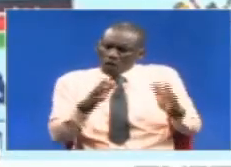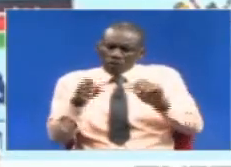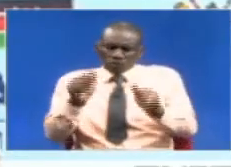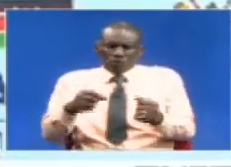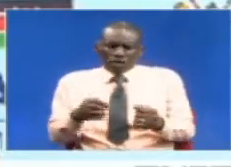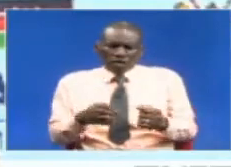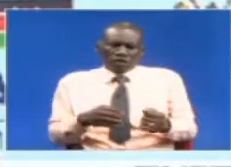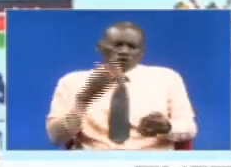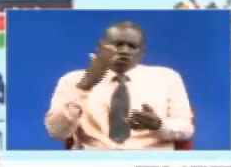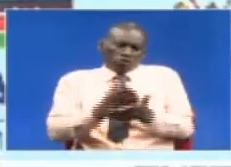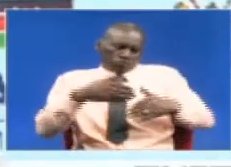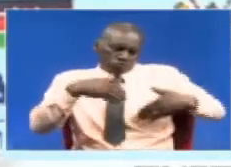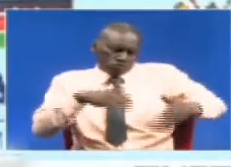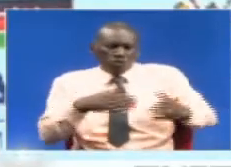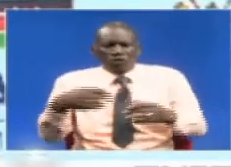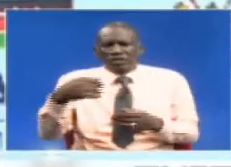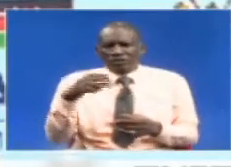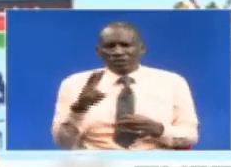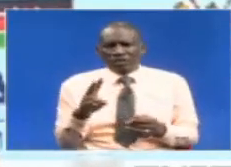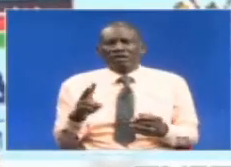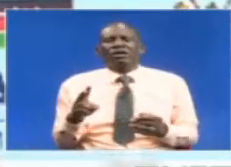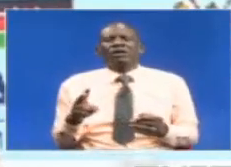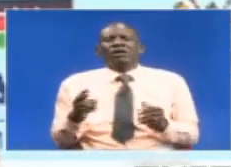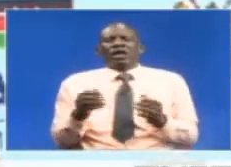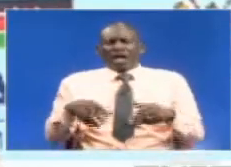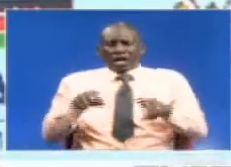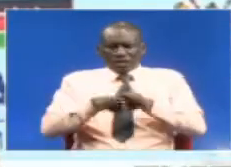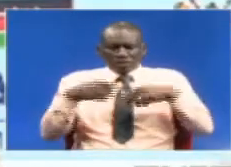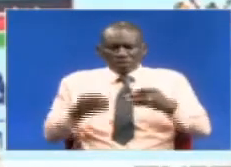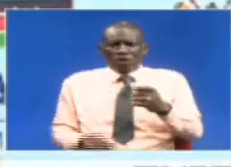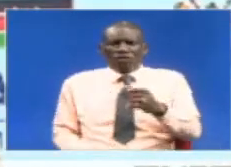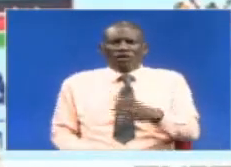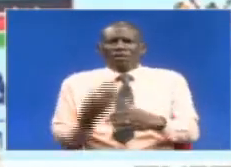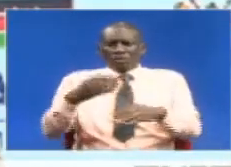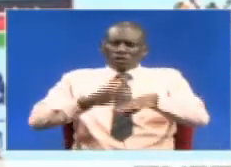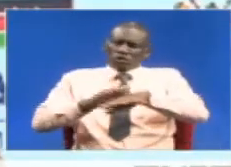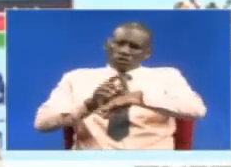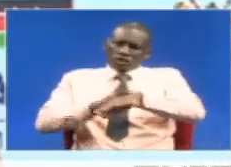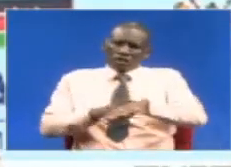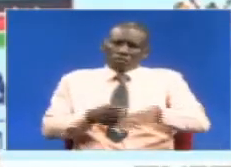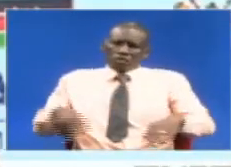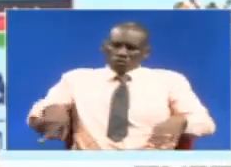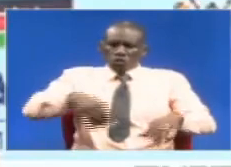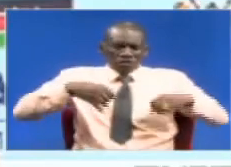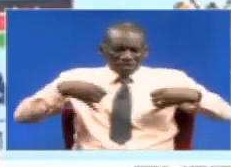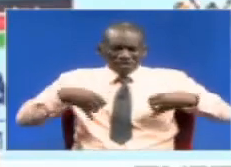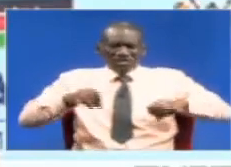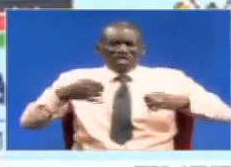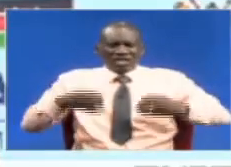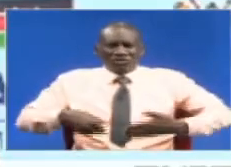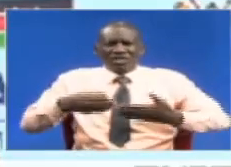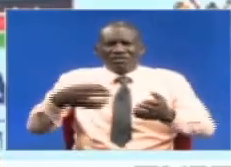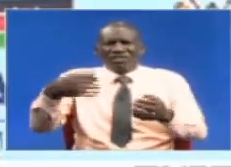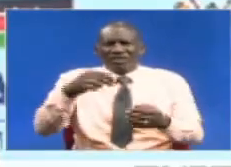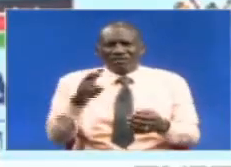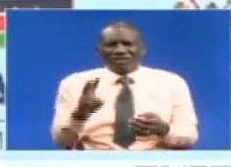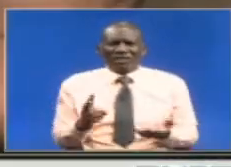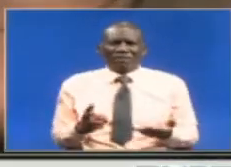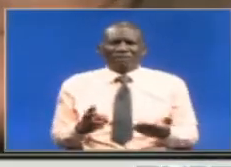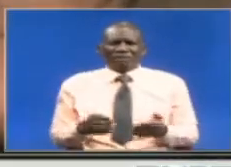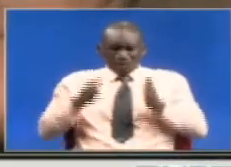destigmatize HIV. And as people who had come out early, we were trying to give HIV a